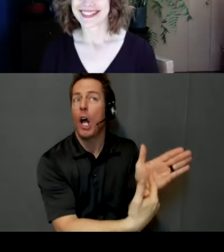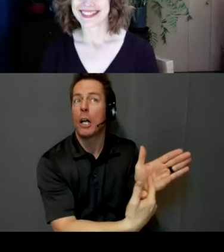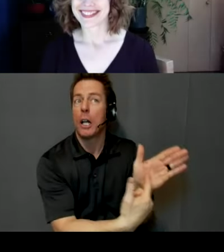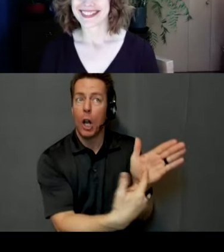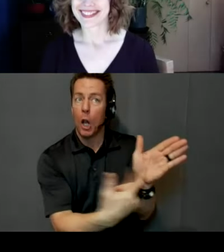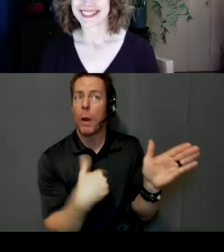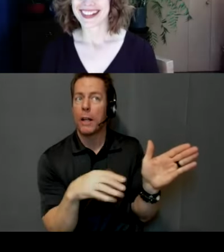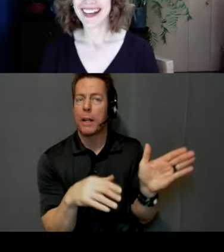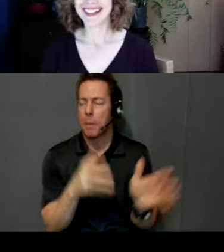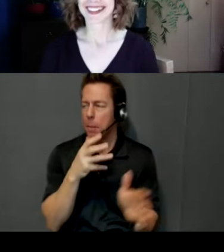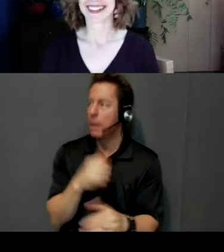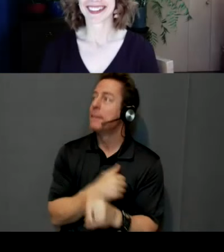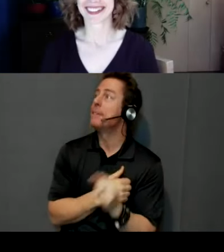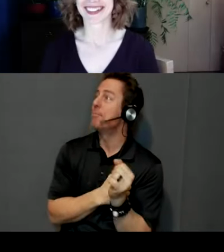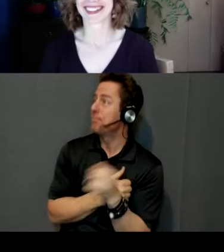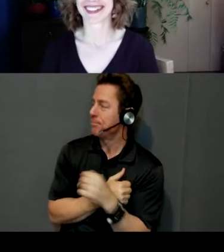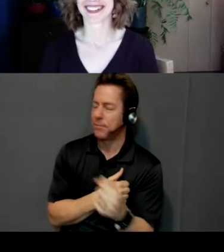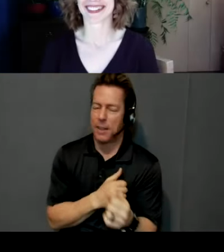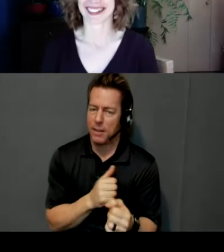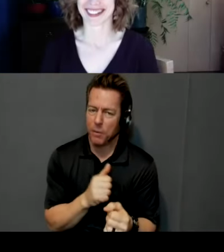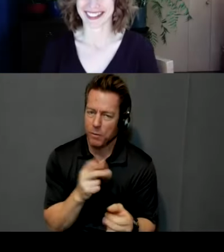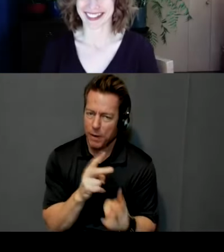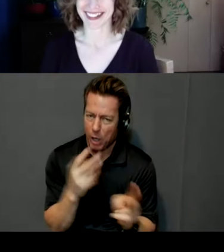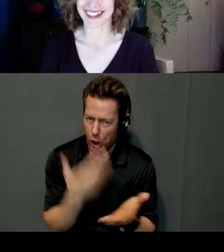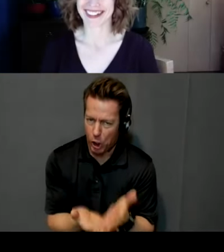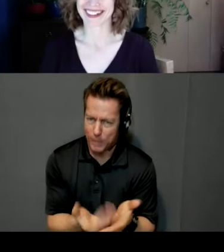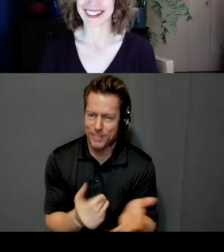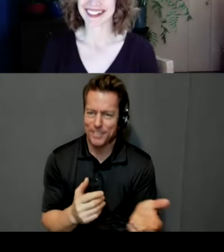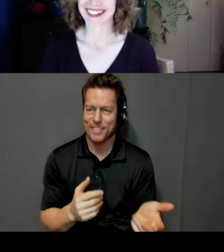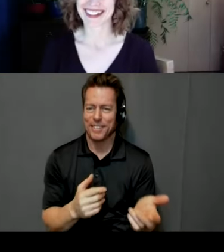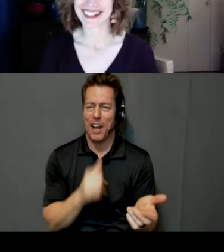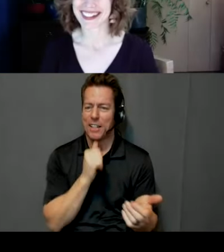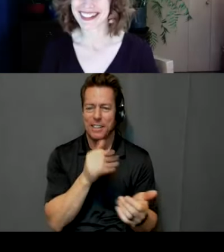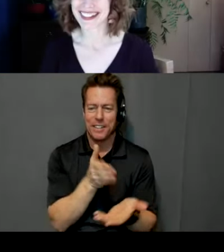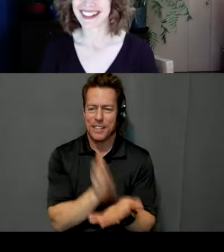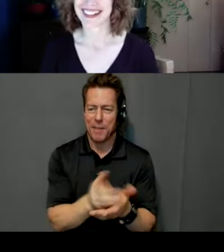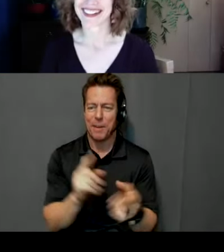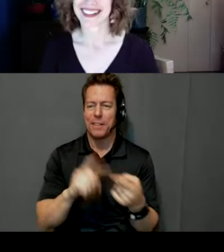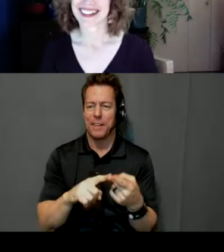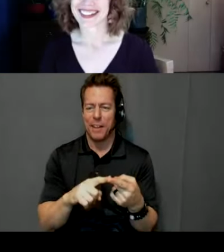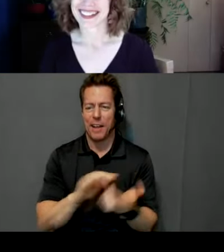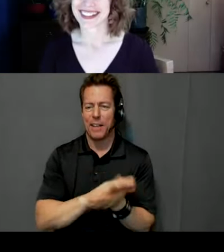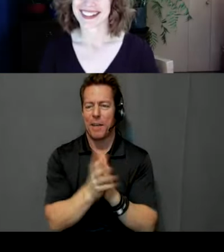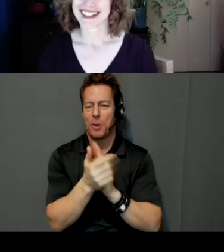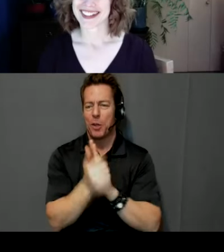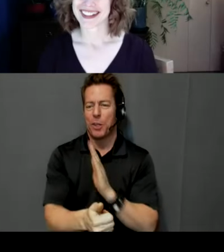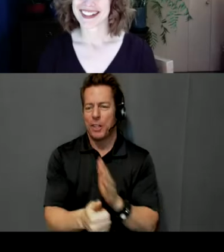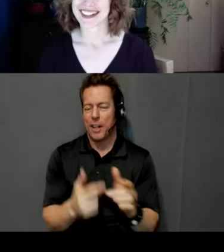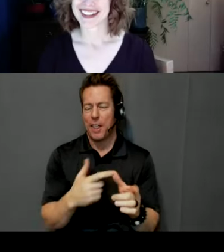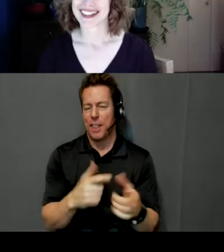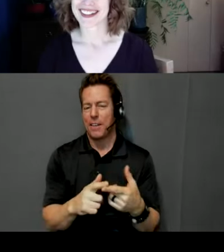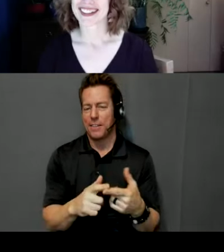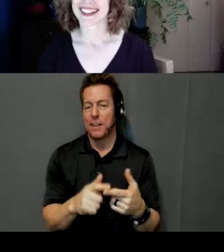And she's like, because they weren't very good. So I just didn't stop until they got good. And then